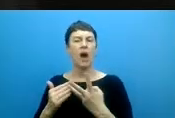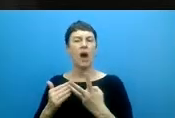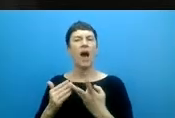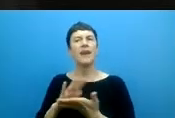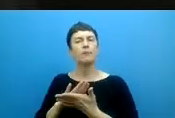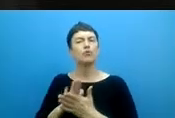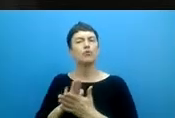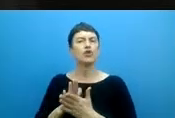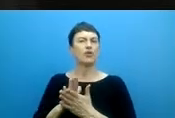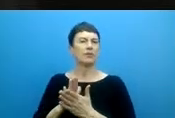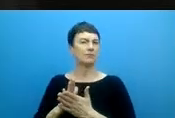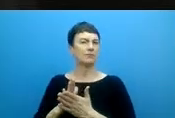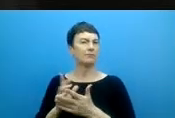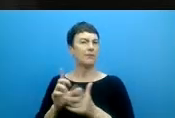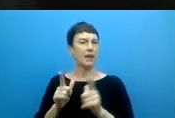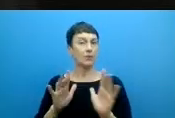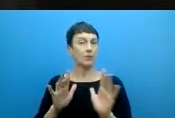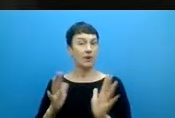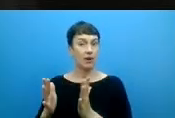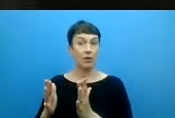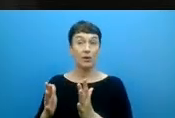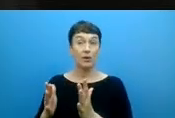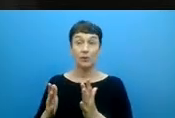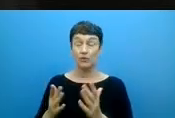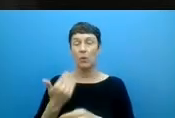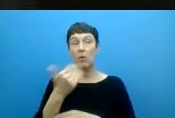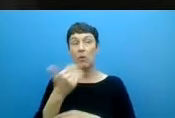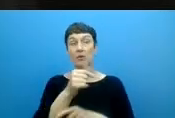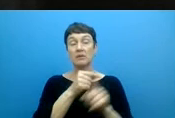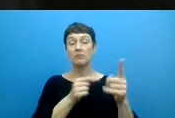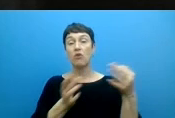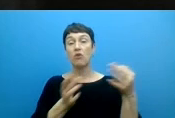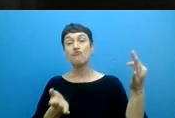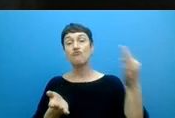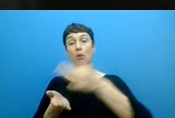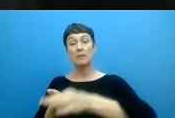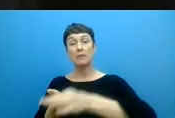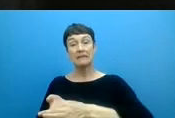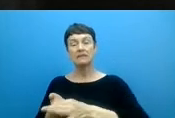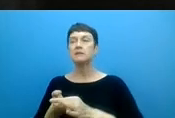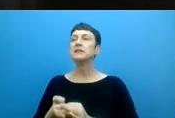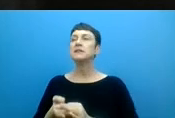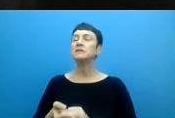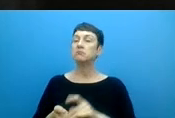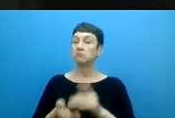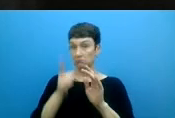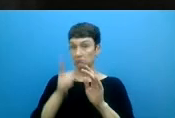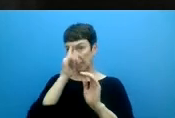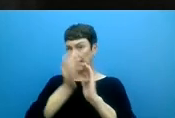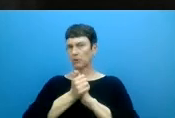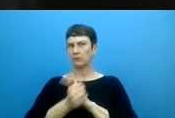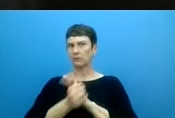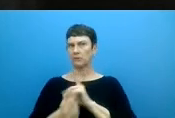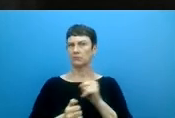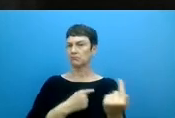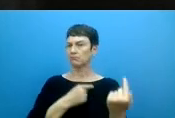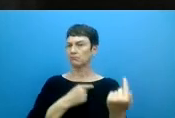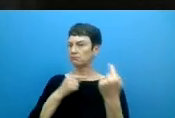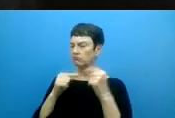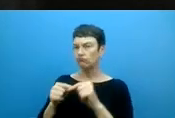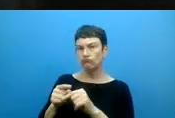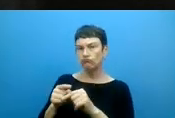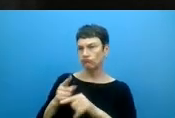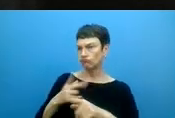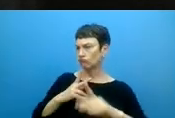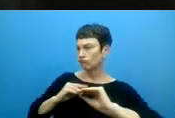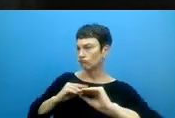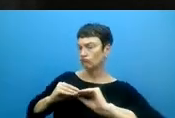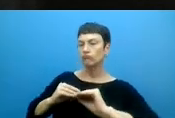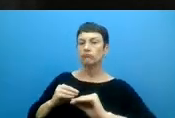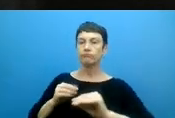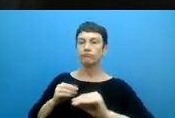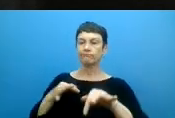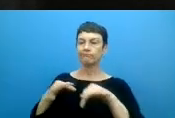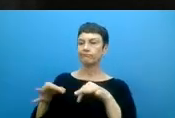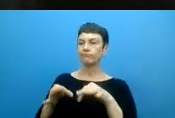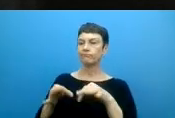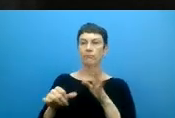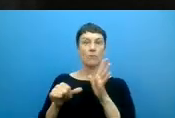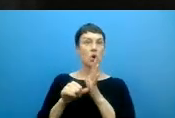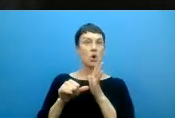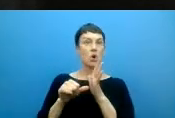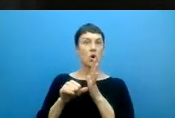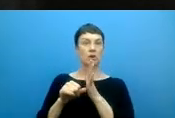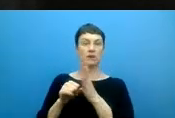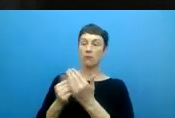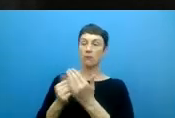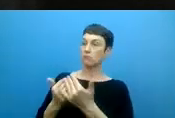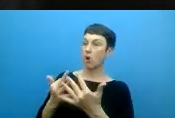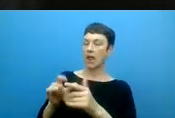external recommendations from the Language Center, for example, can reinforce the importance of multilingualism. I think it's also important